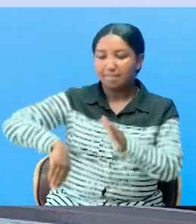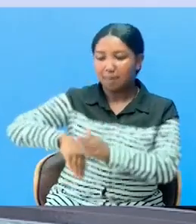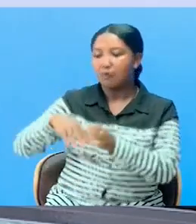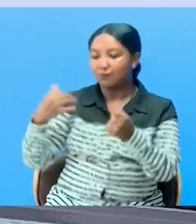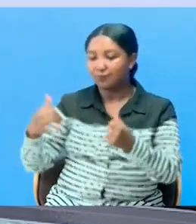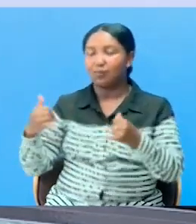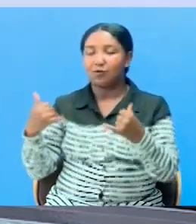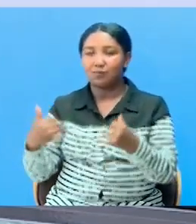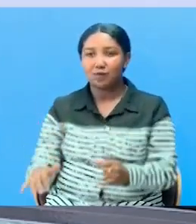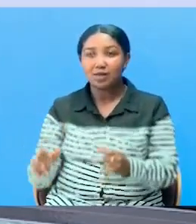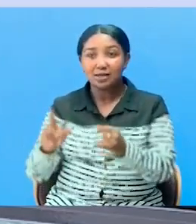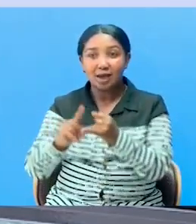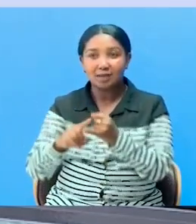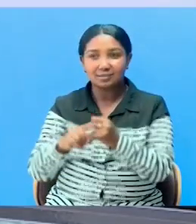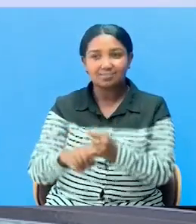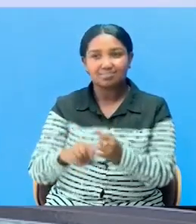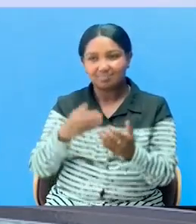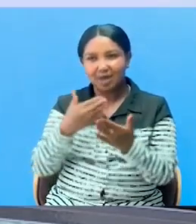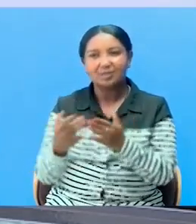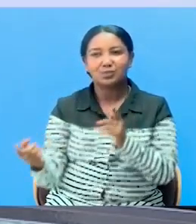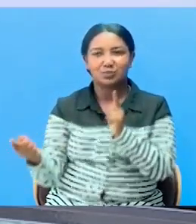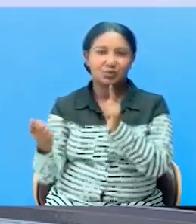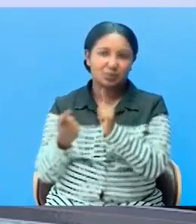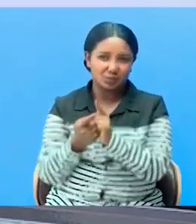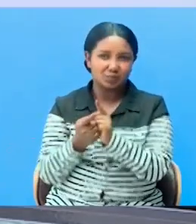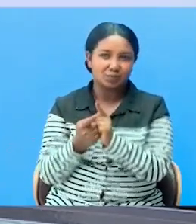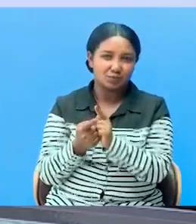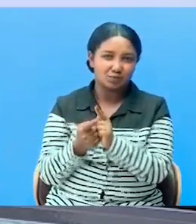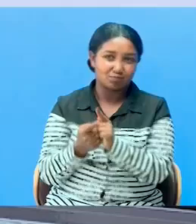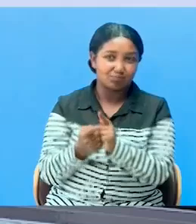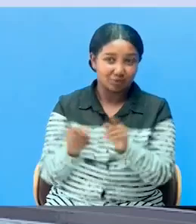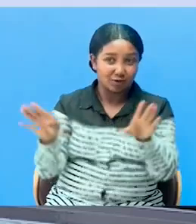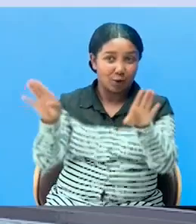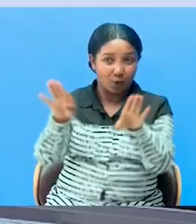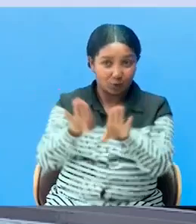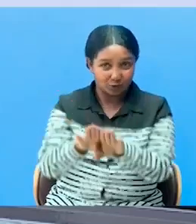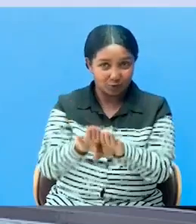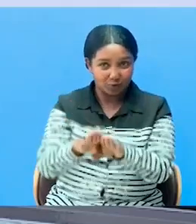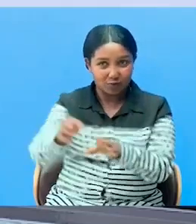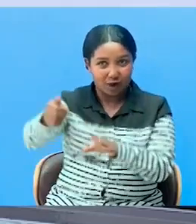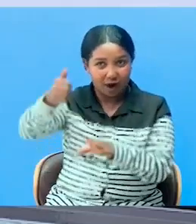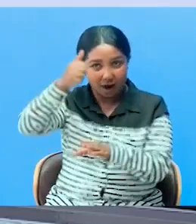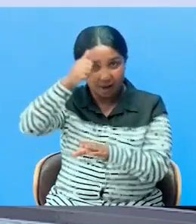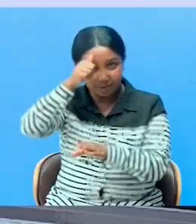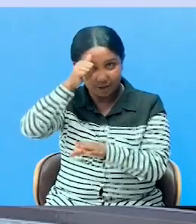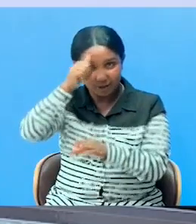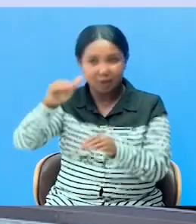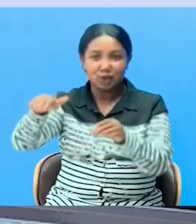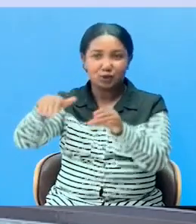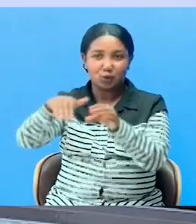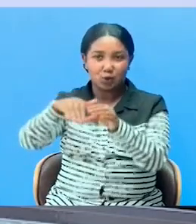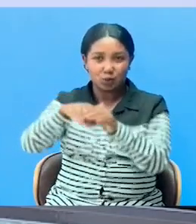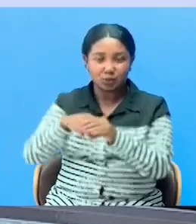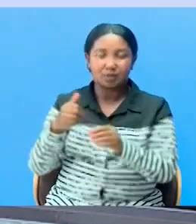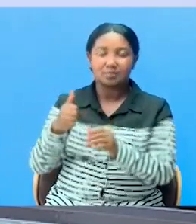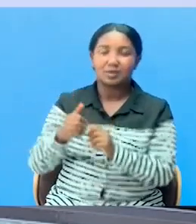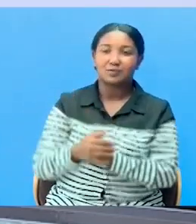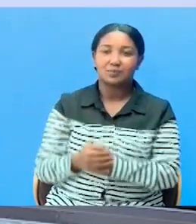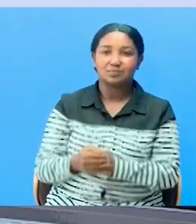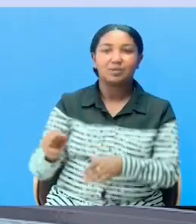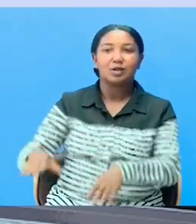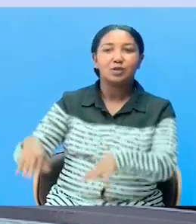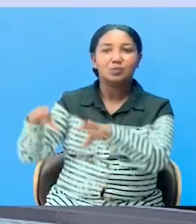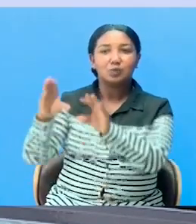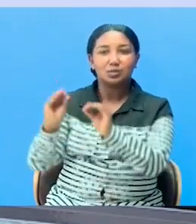football. At the end, nice to meet you. This is the closing of Abdi when he introduced himself. A